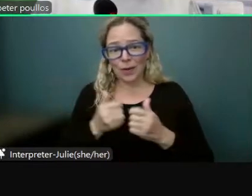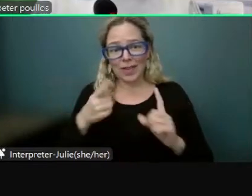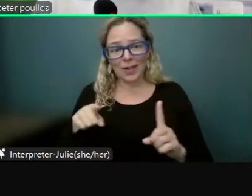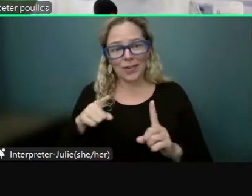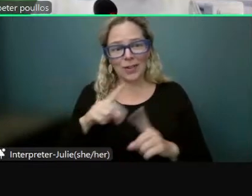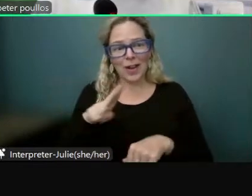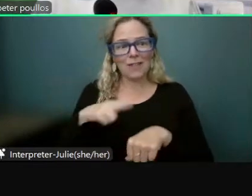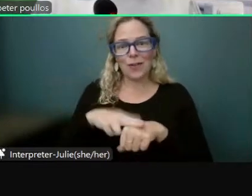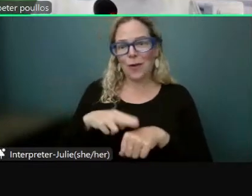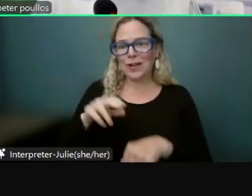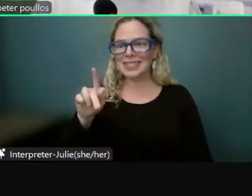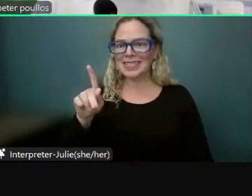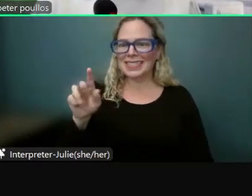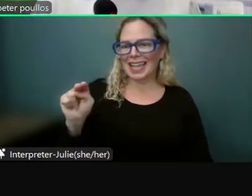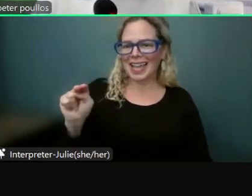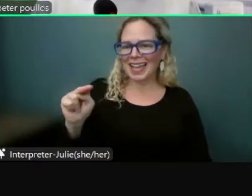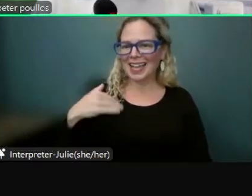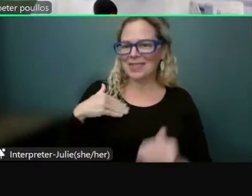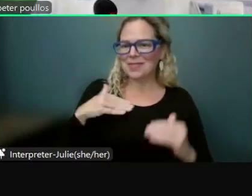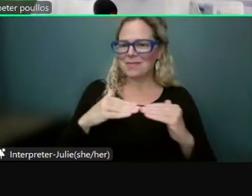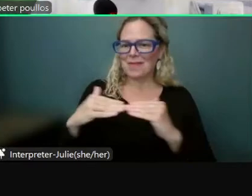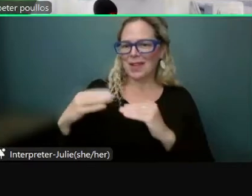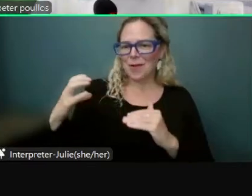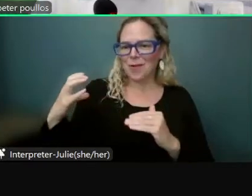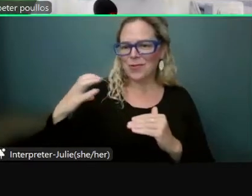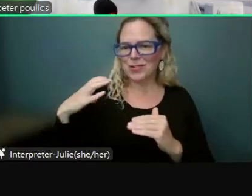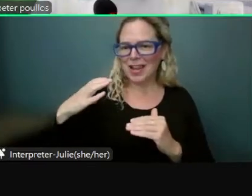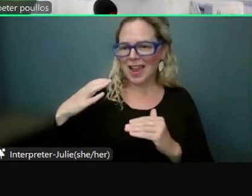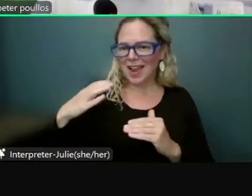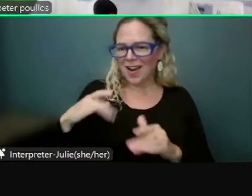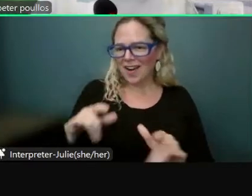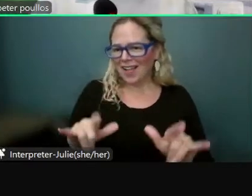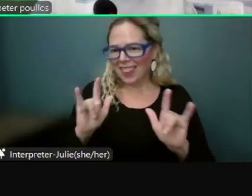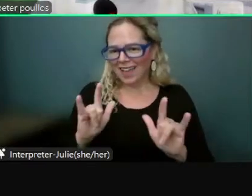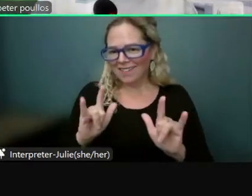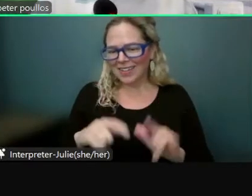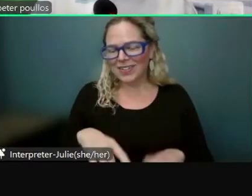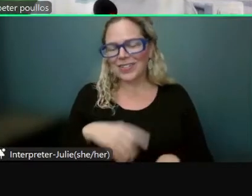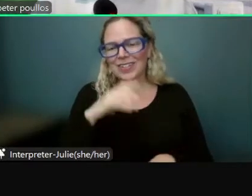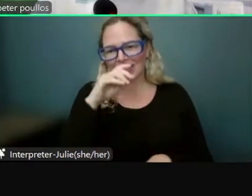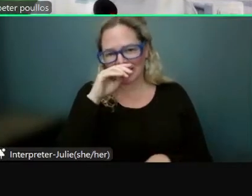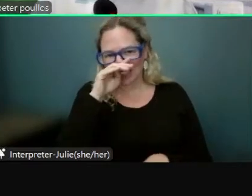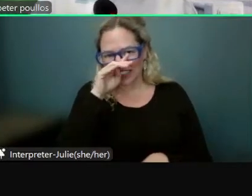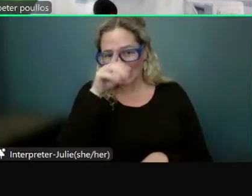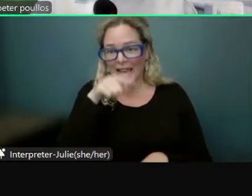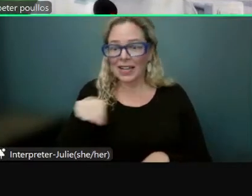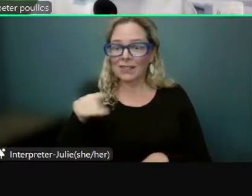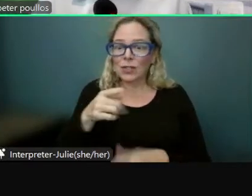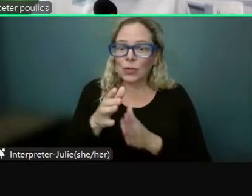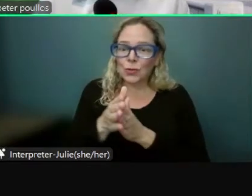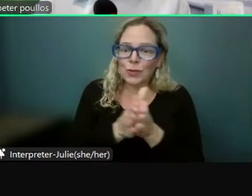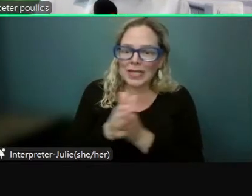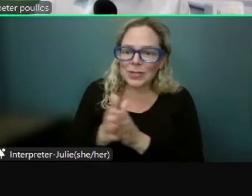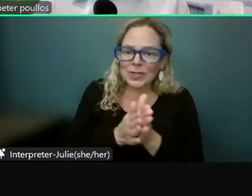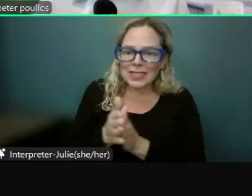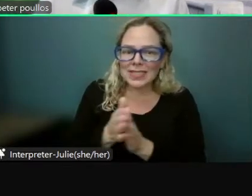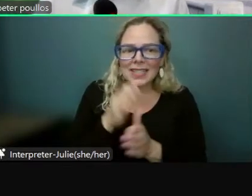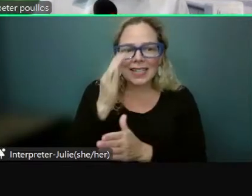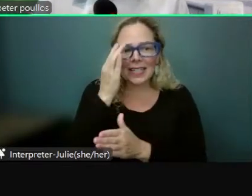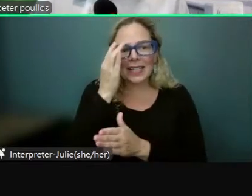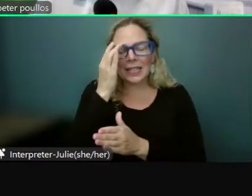my co-chair, love you. For those of you who are interested in